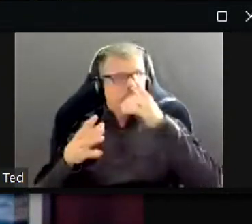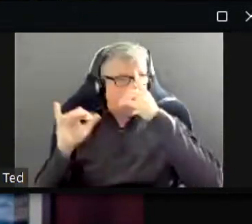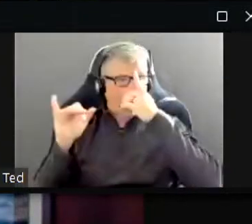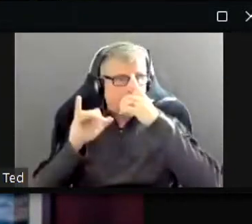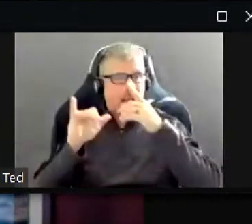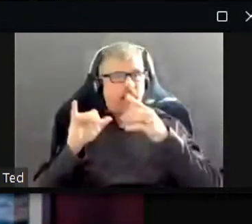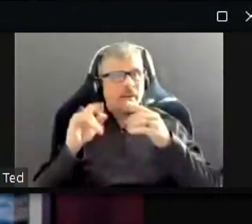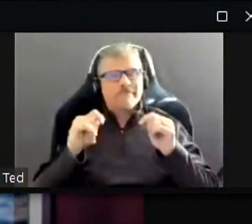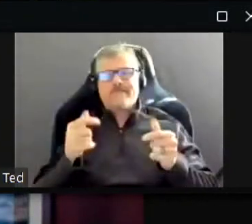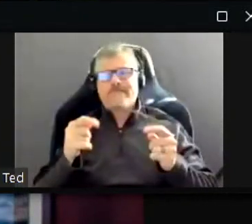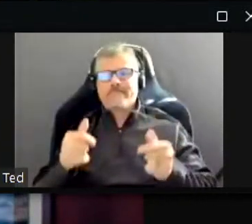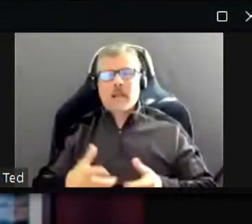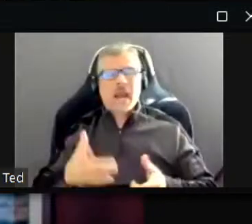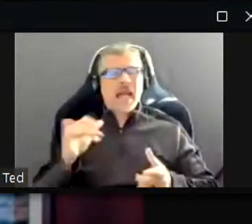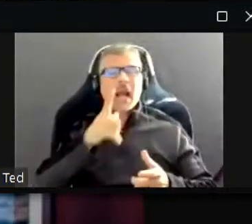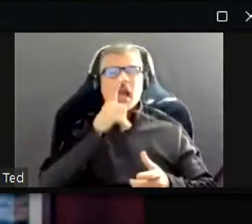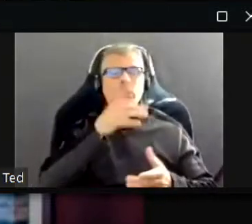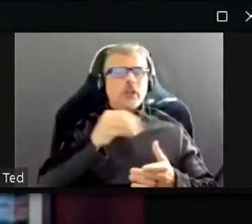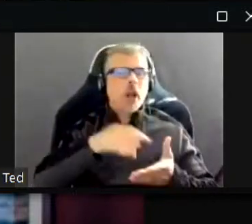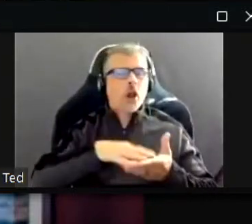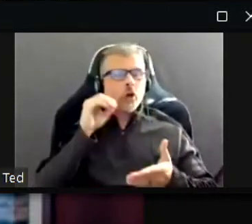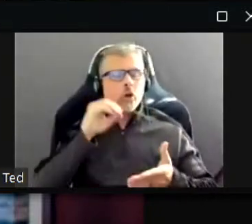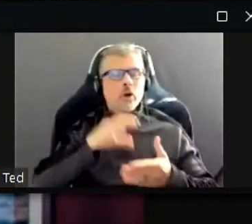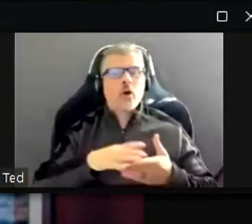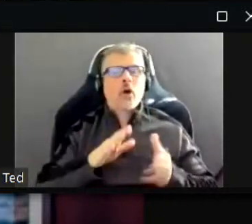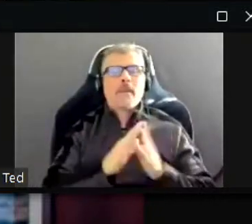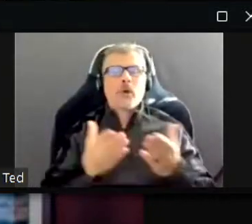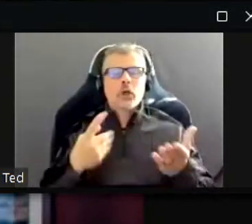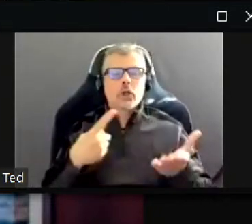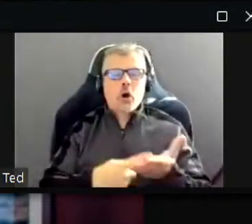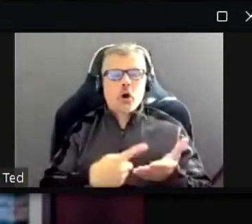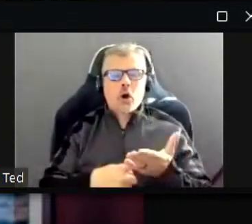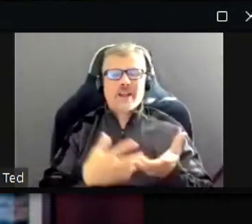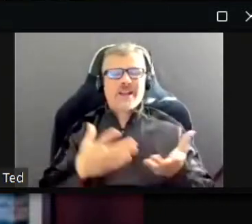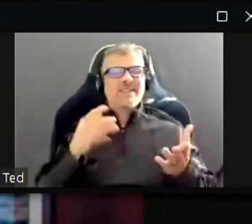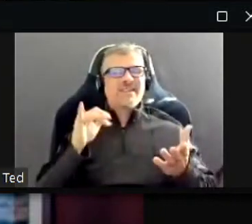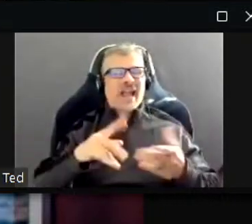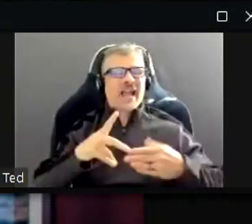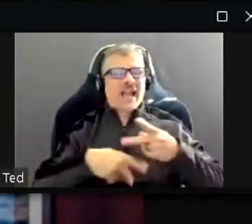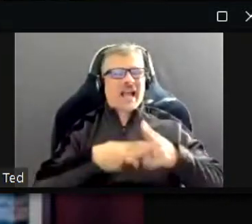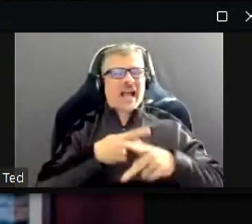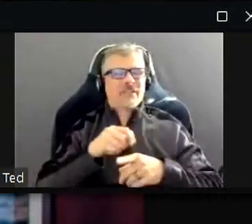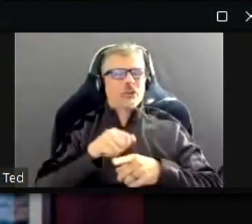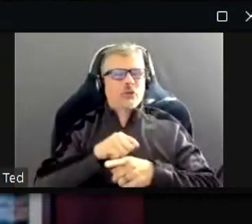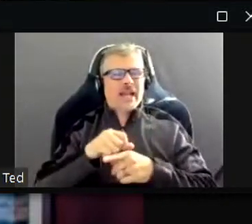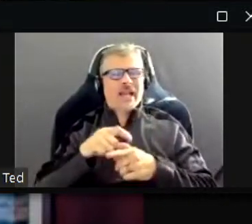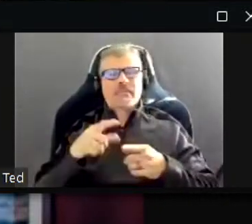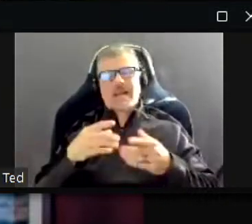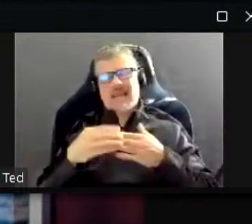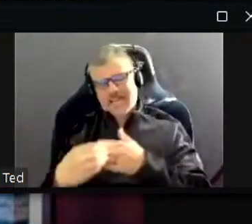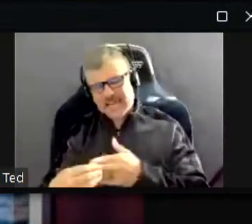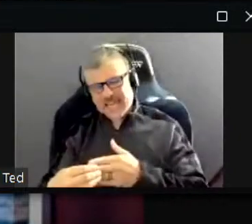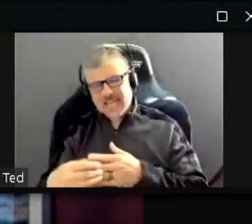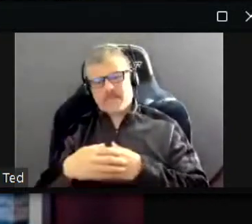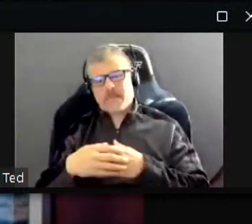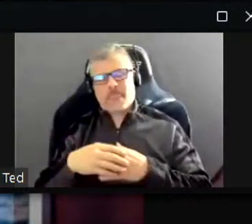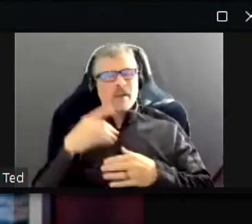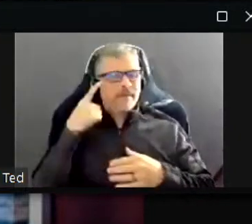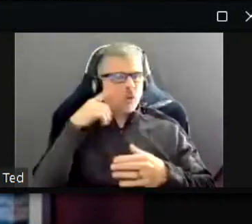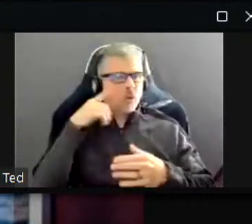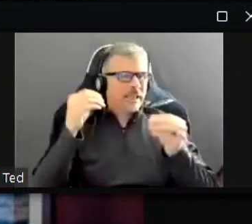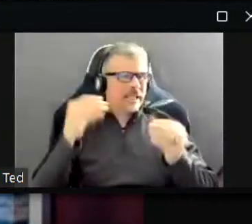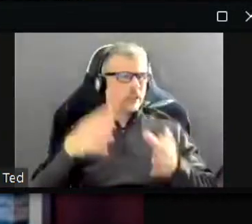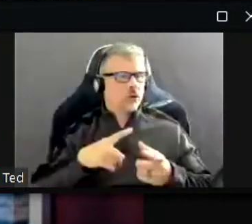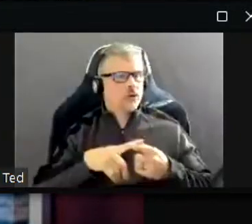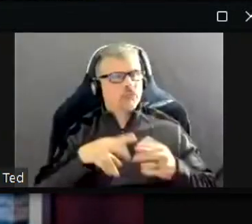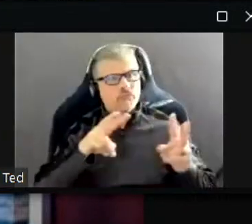a breakfast with a book talk, making sure that you have information that's readily available for a teacher to grab, so to